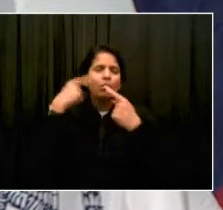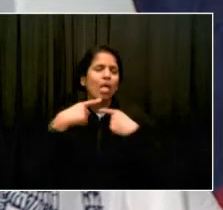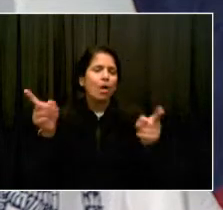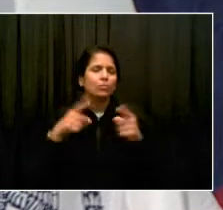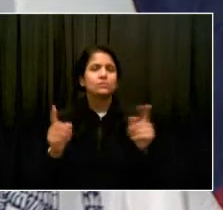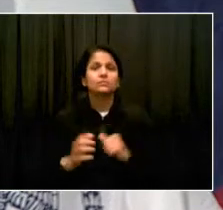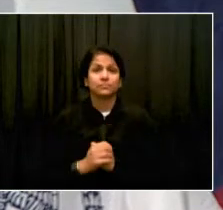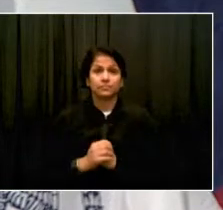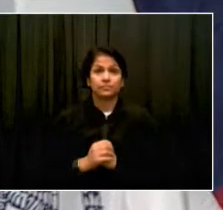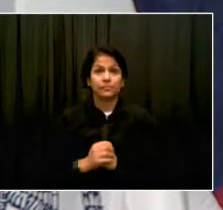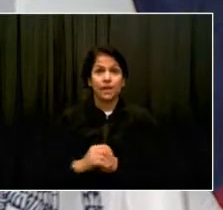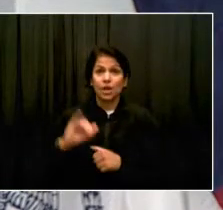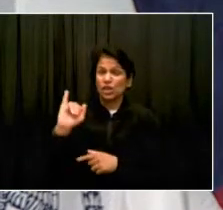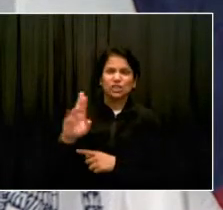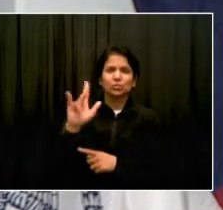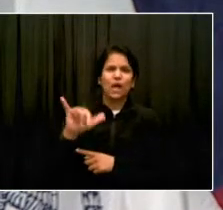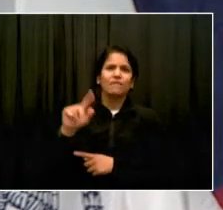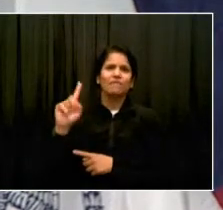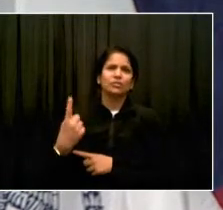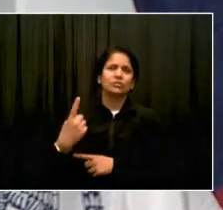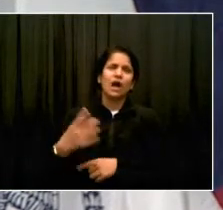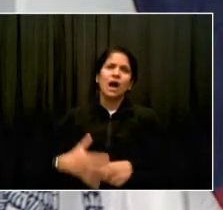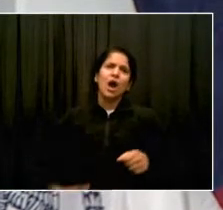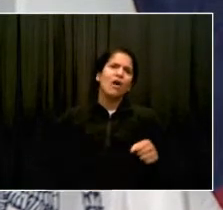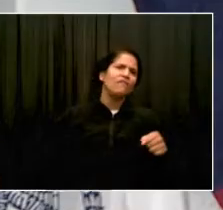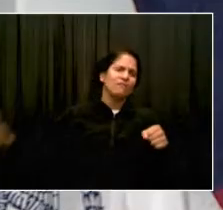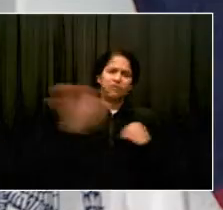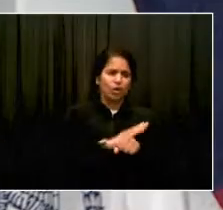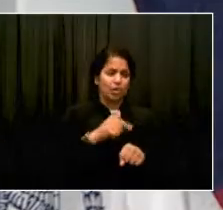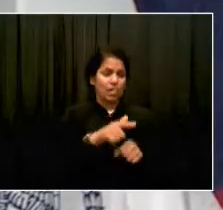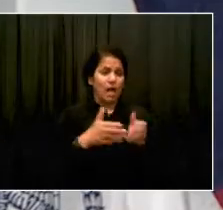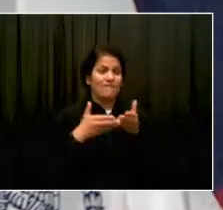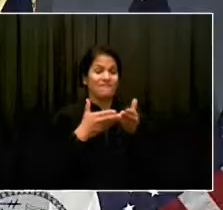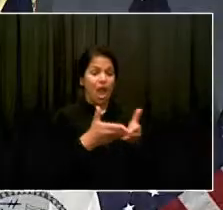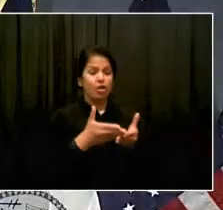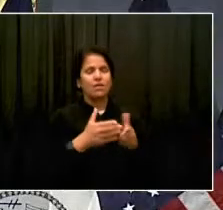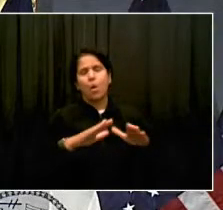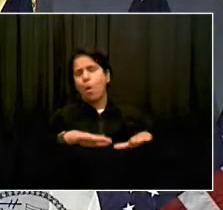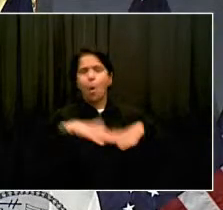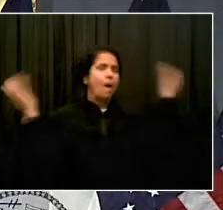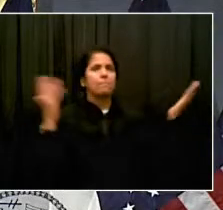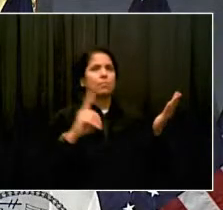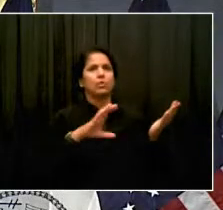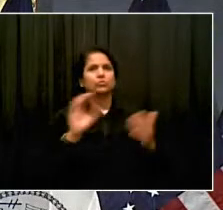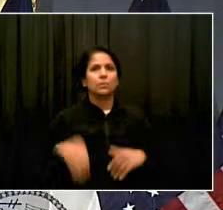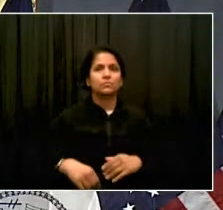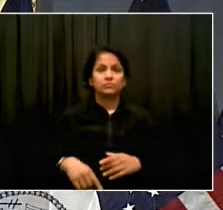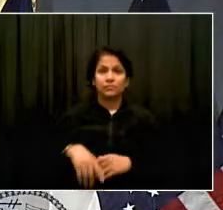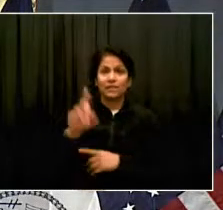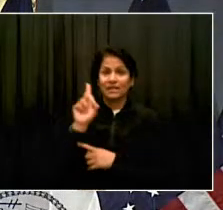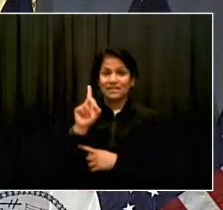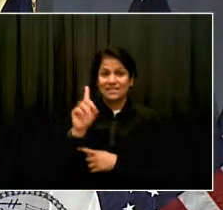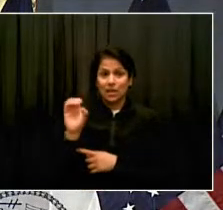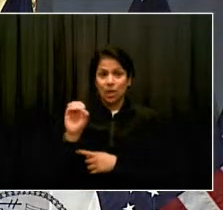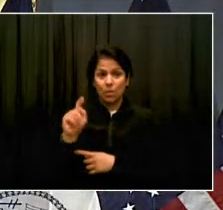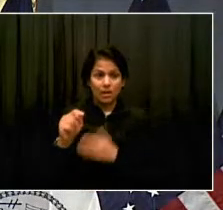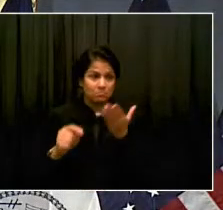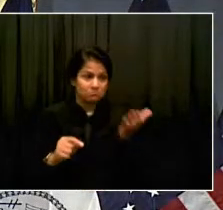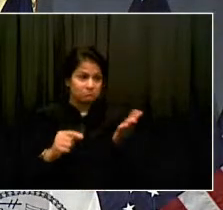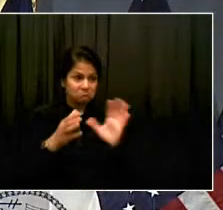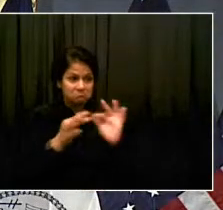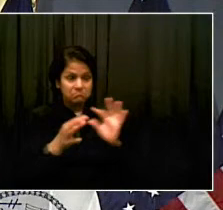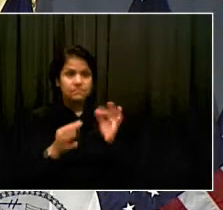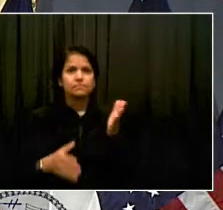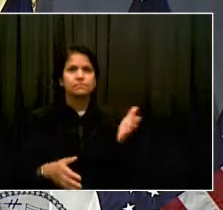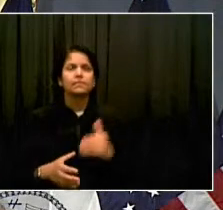that as we speak. Commissioner or Jimmy, you want to add at all? Sure. I mean, it's a good